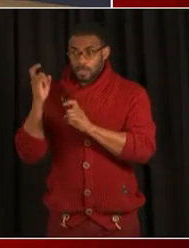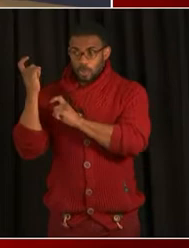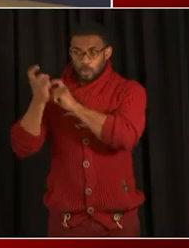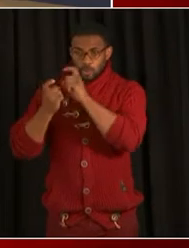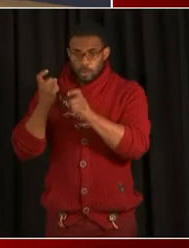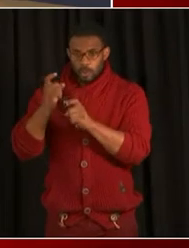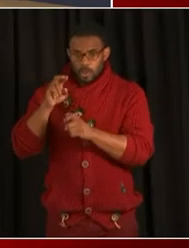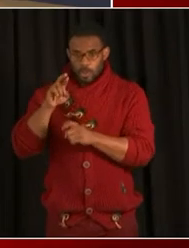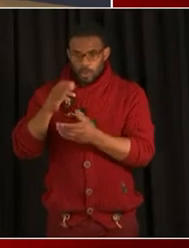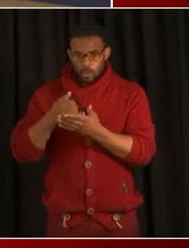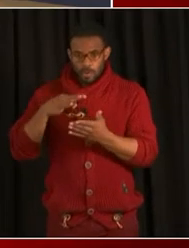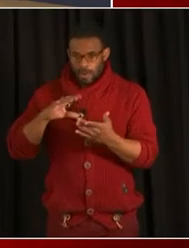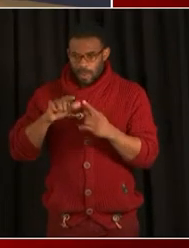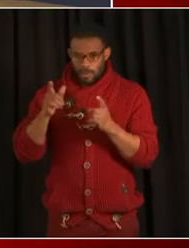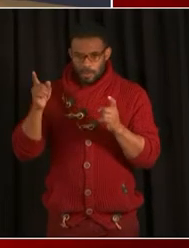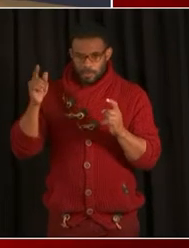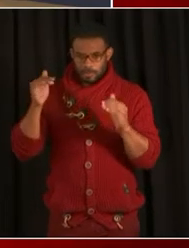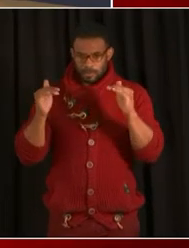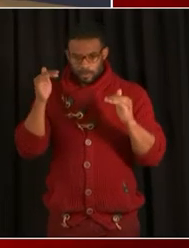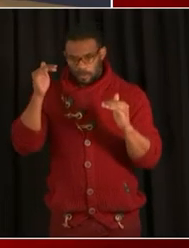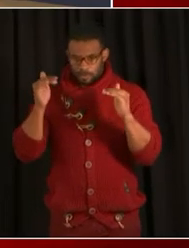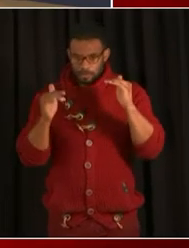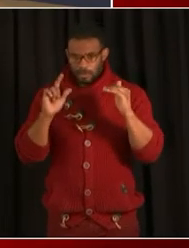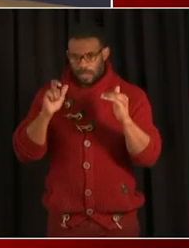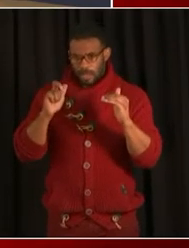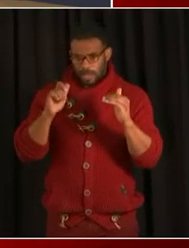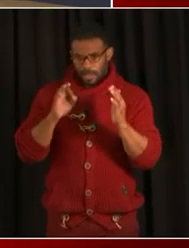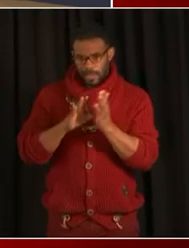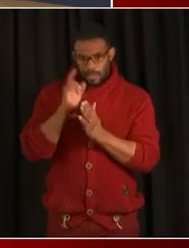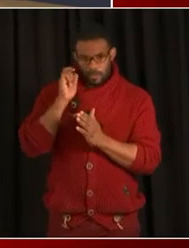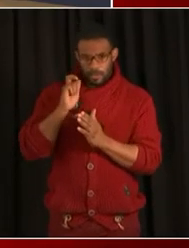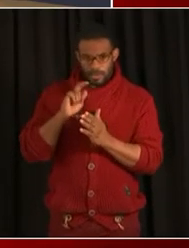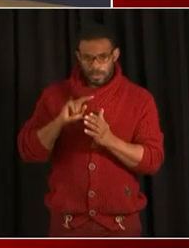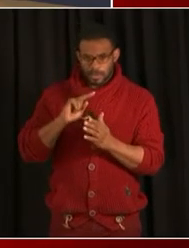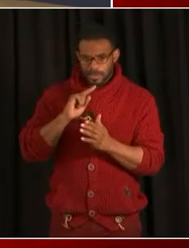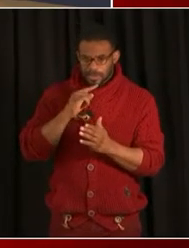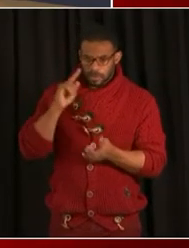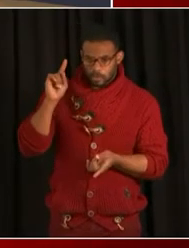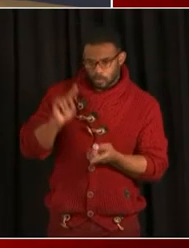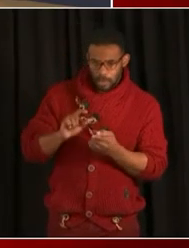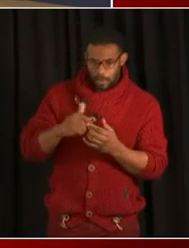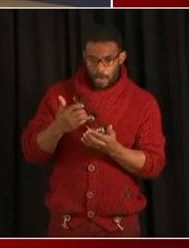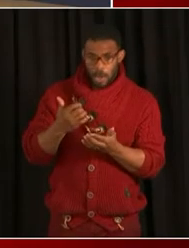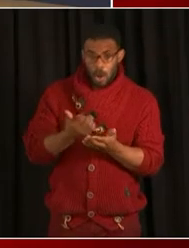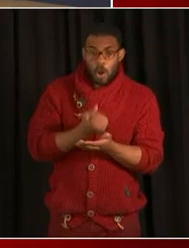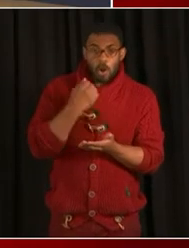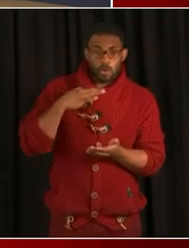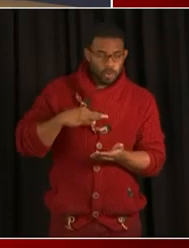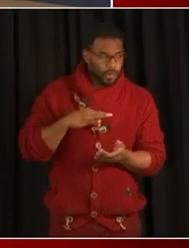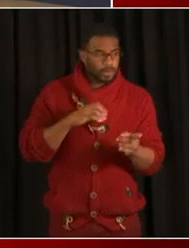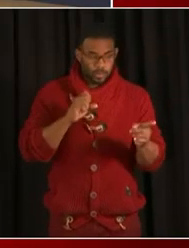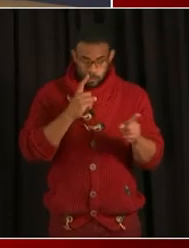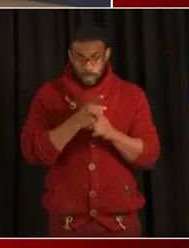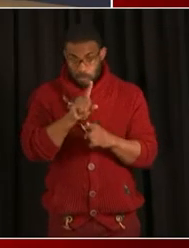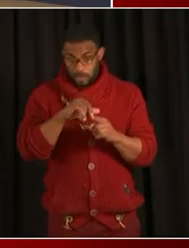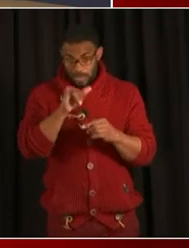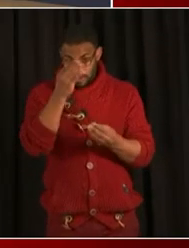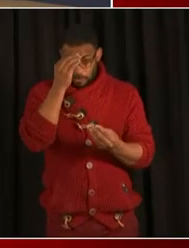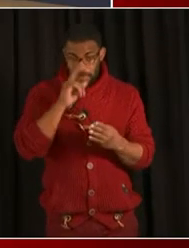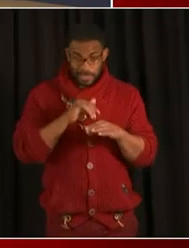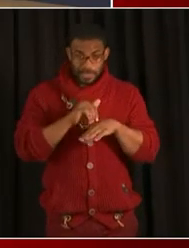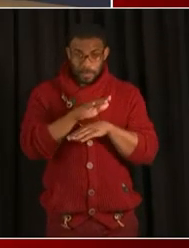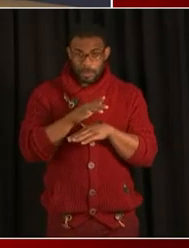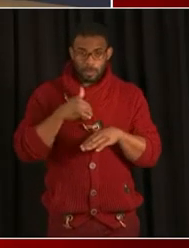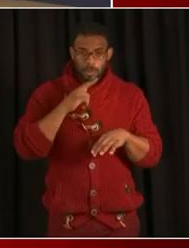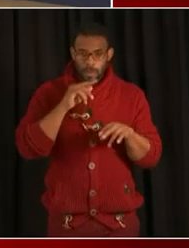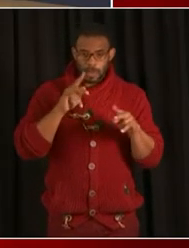and how they kind of can account for the significant drop in earned revenue. Right, so when that information